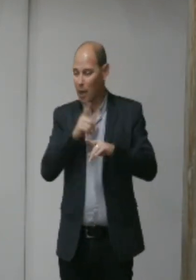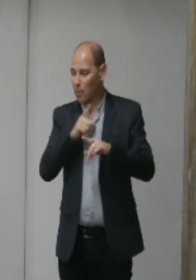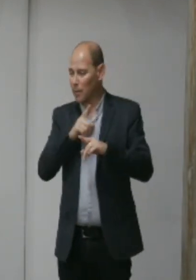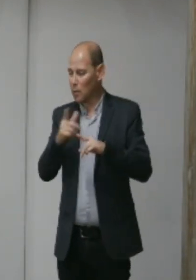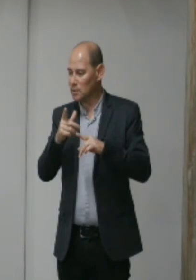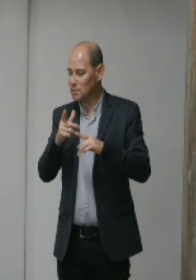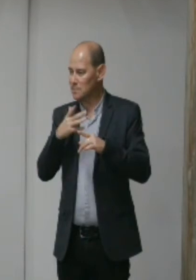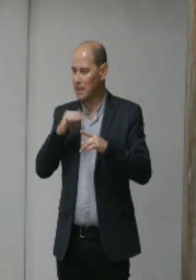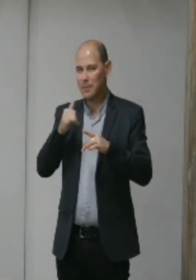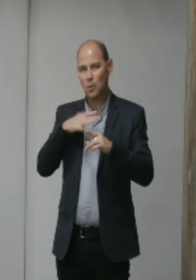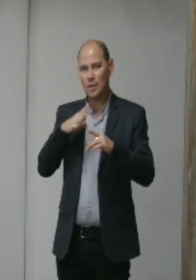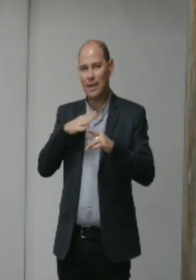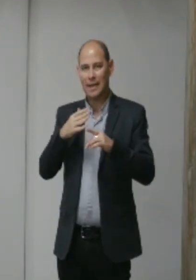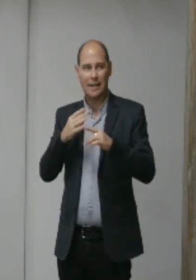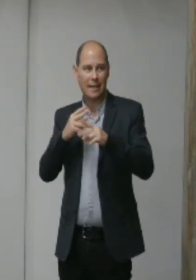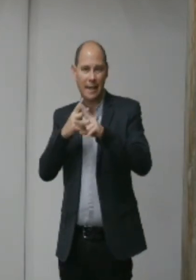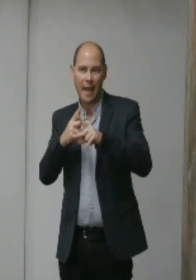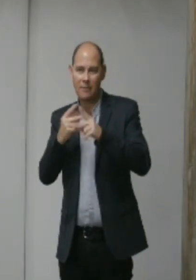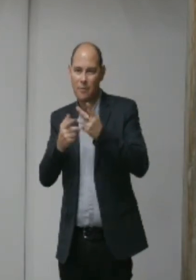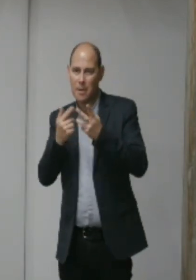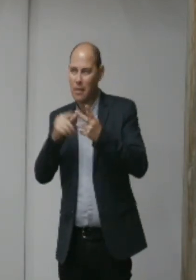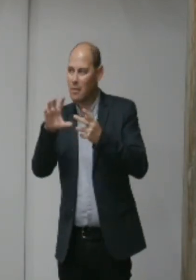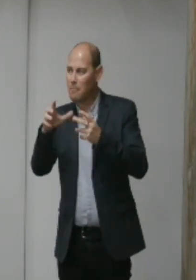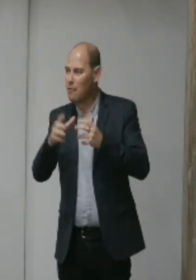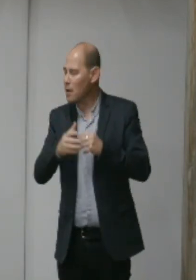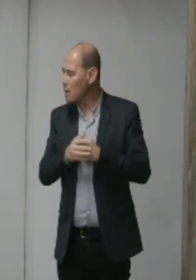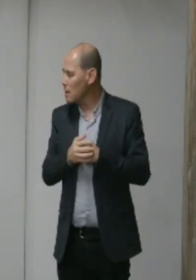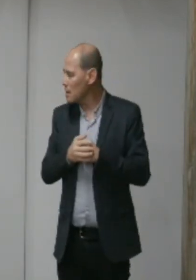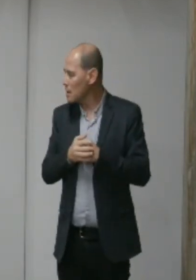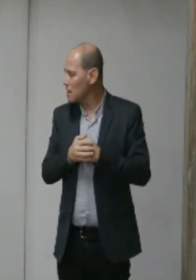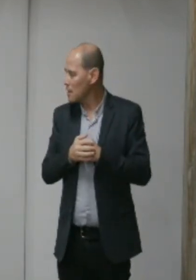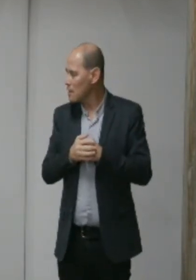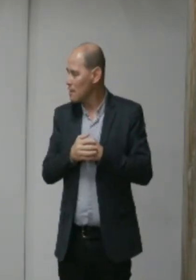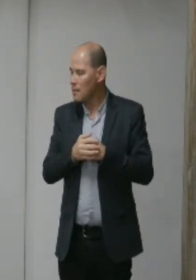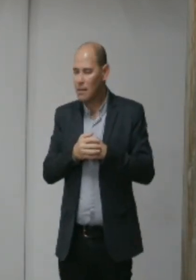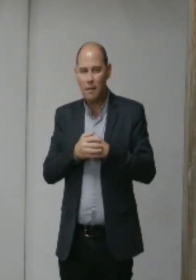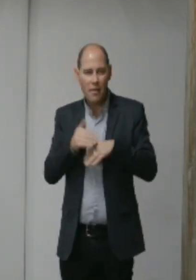I invite you to think for a moment what the knock-on effects of this might be.